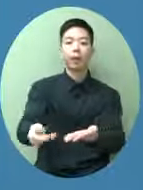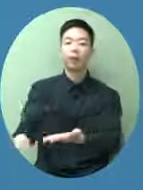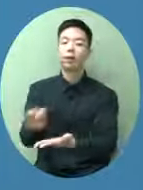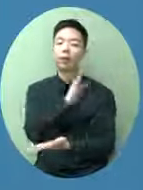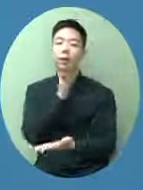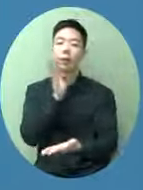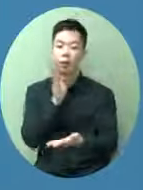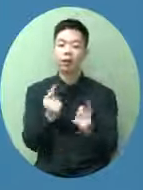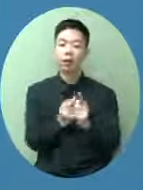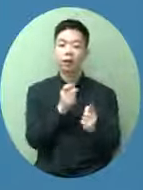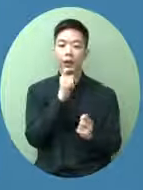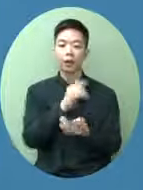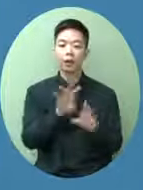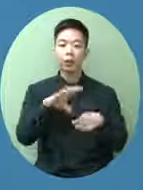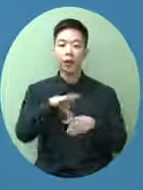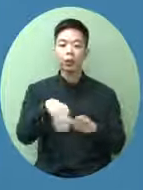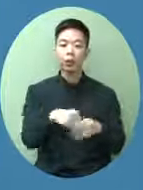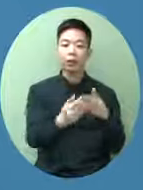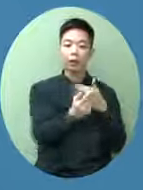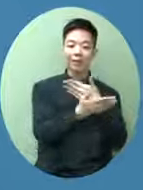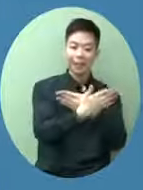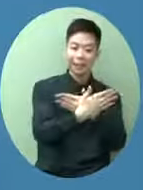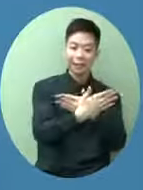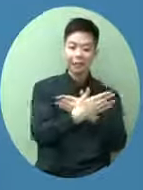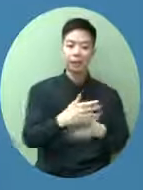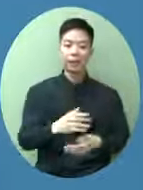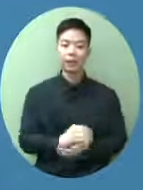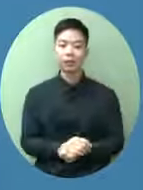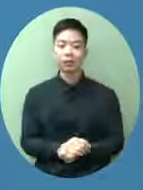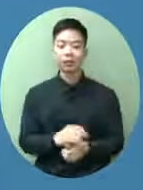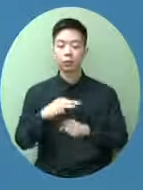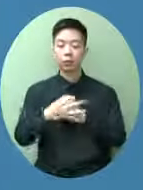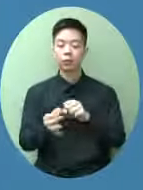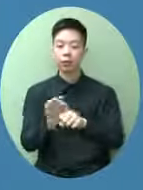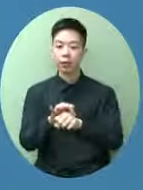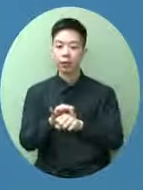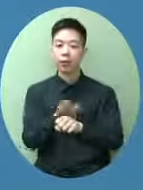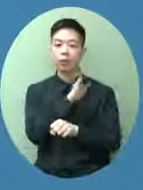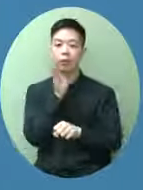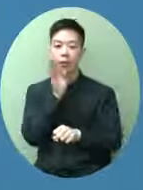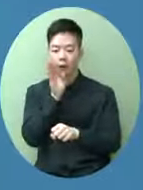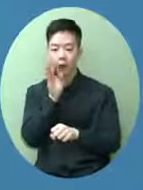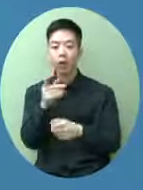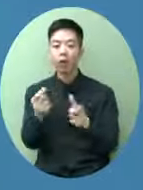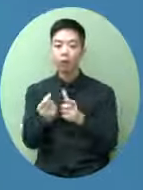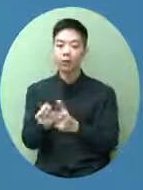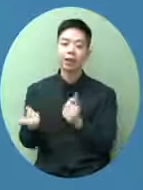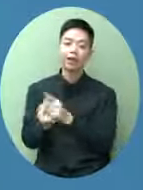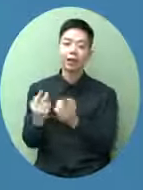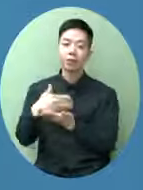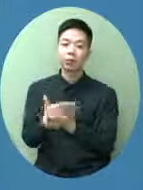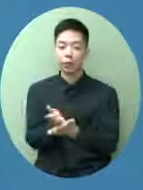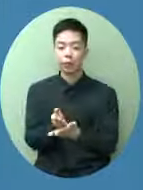members of the international business communityI said therein that yesinternational business want